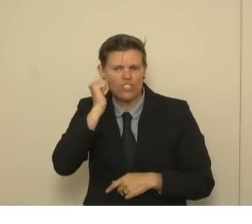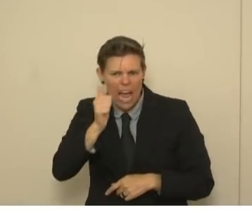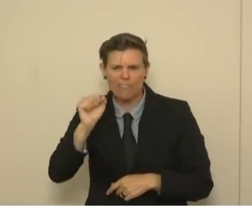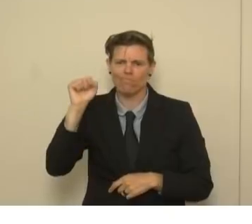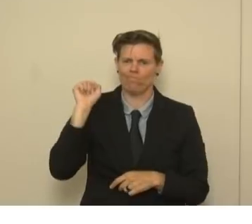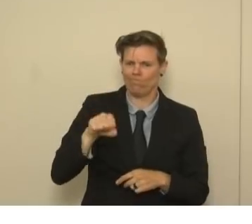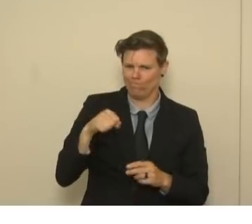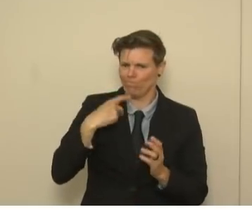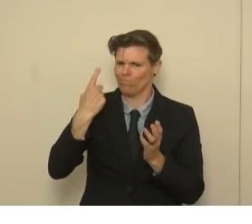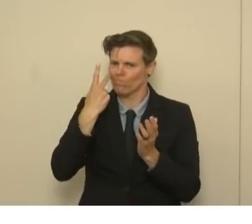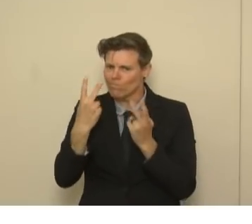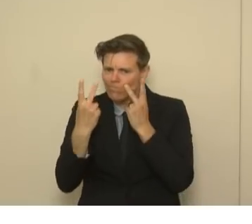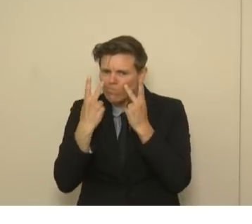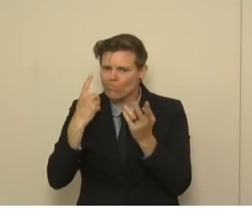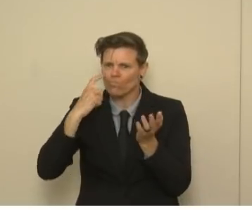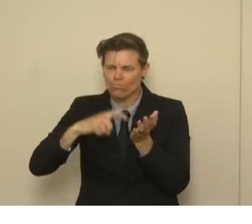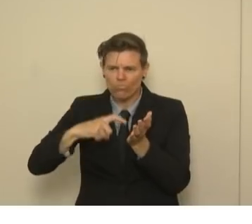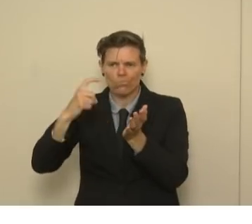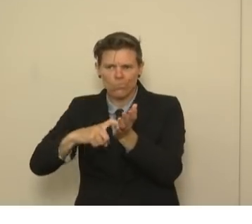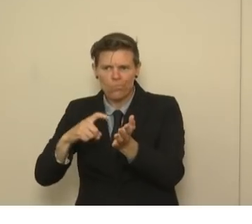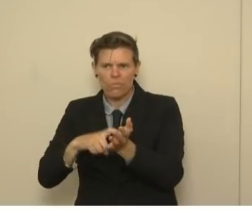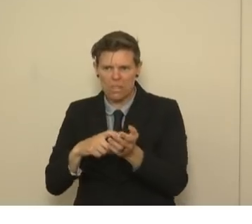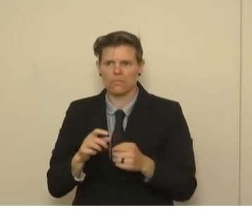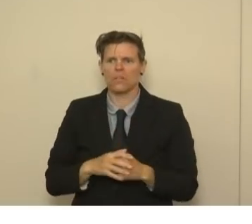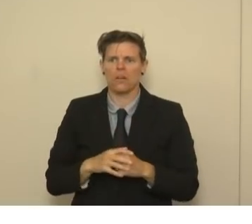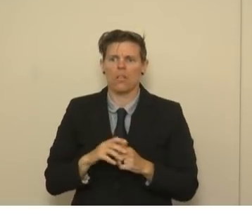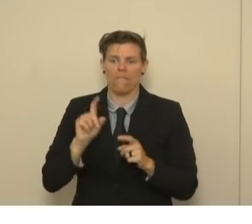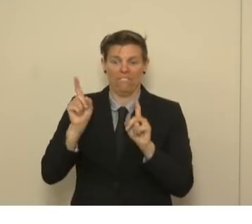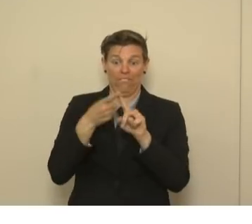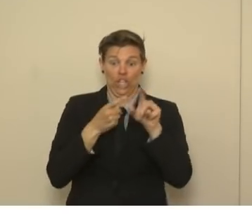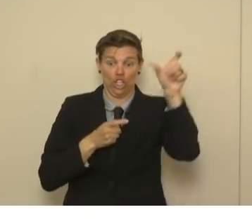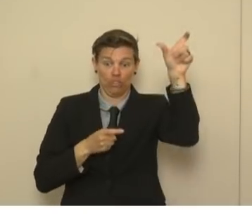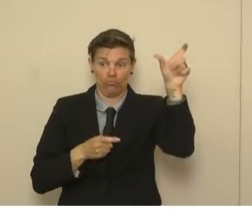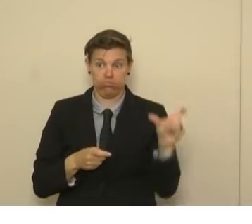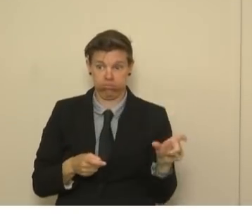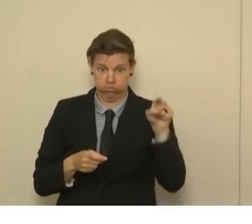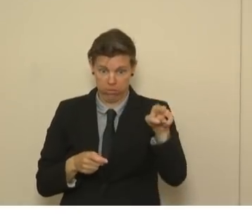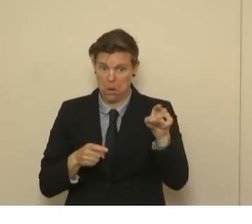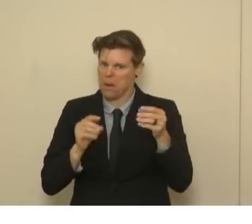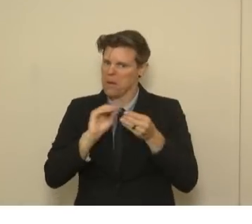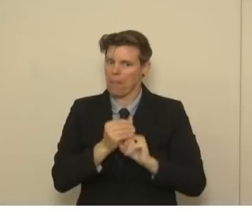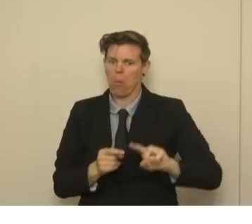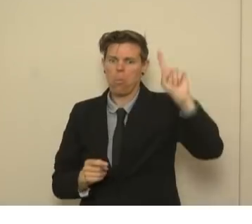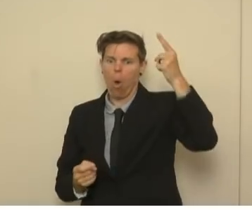couple things I'd like to highlight on the left graph is, number one, that